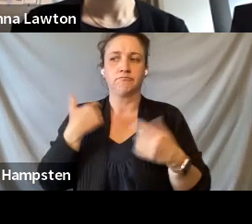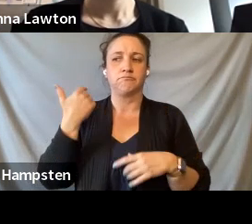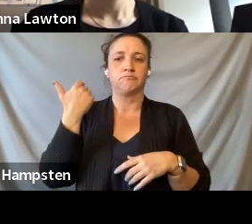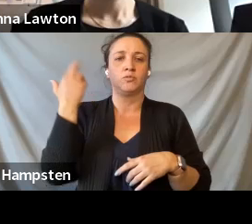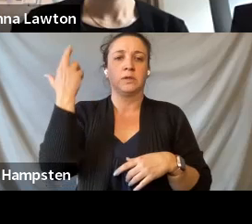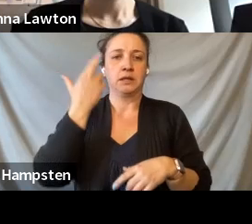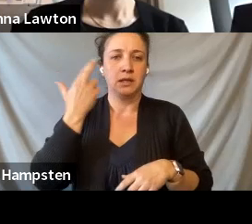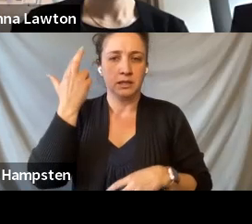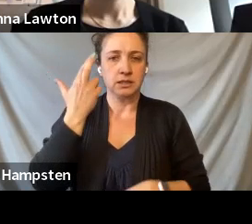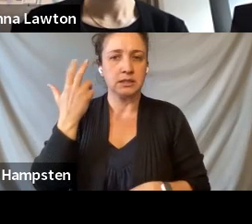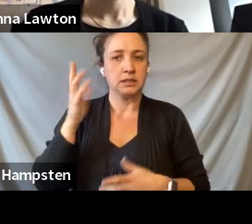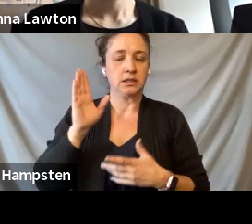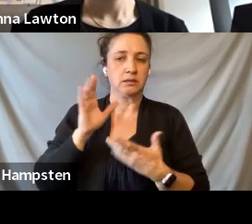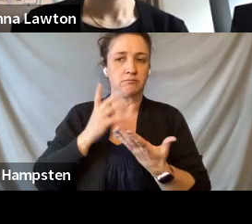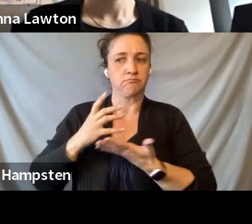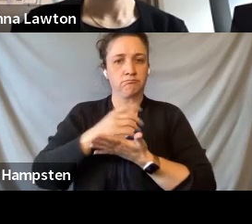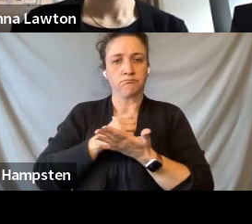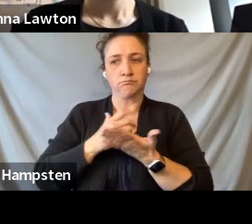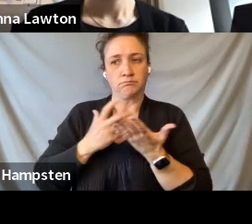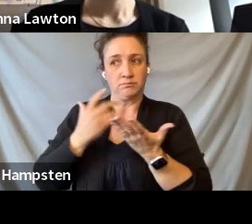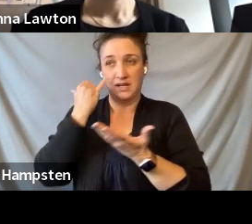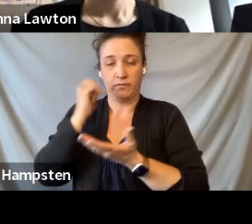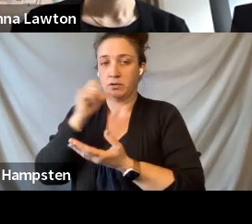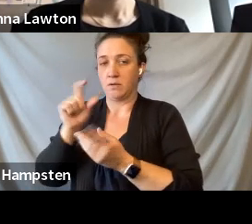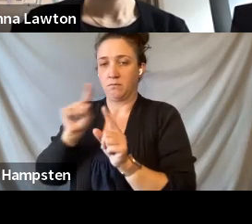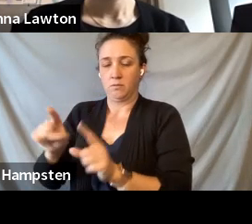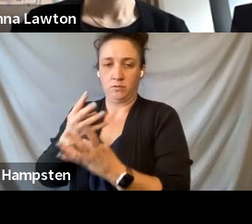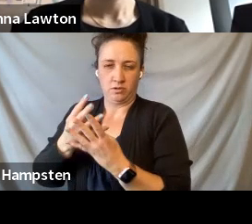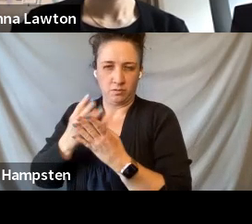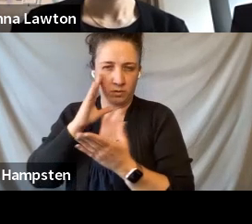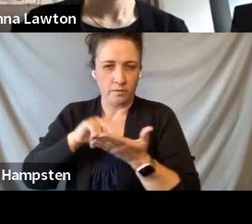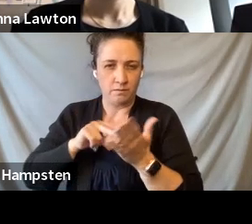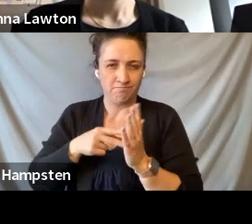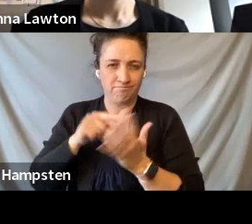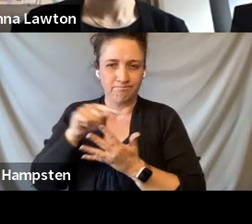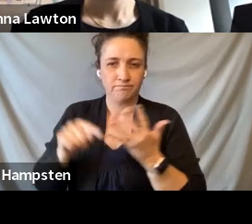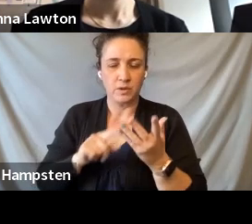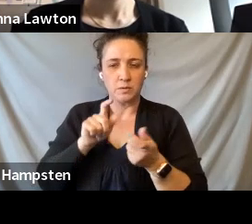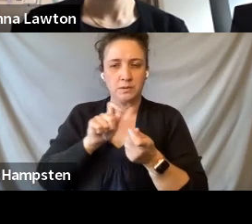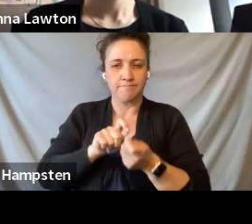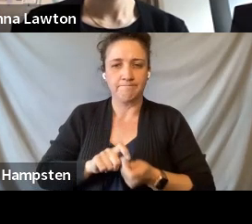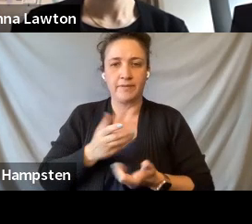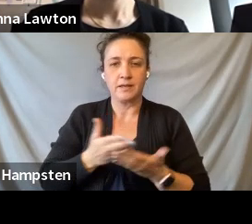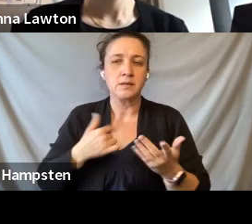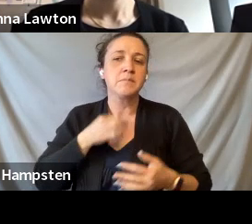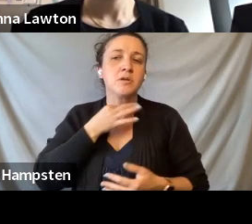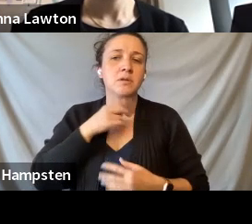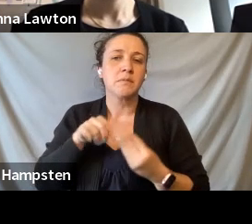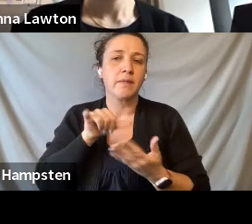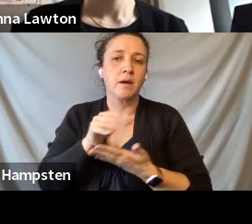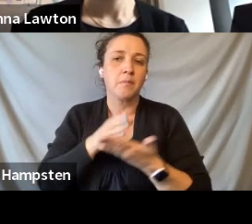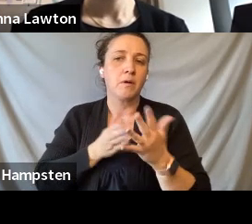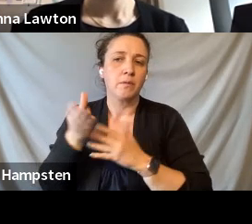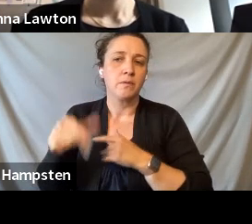realizing by not going to jail, you know, those kinds of things. So I'd be curious about that part of it through this